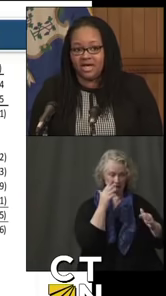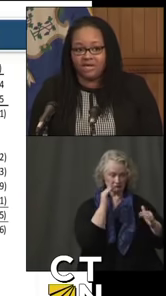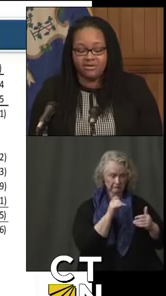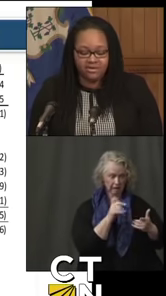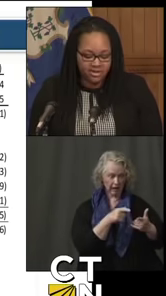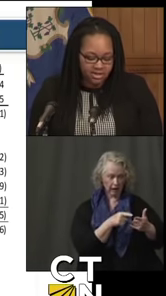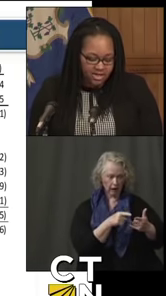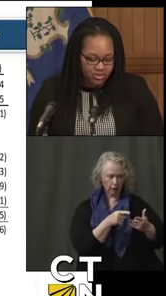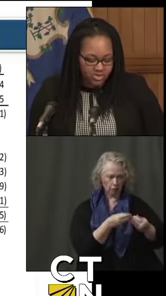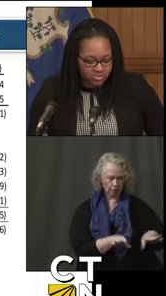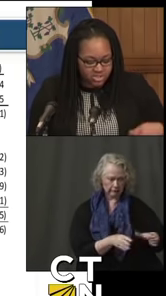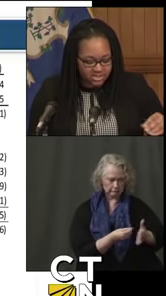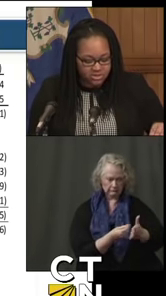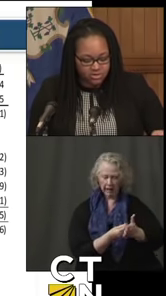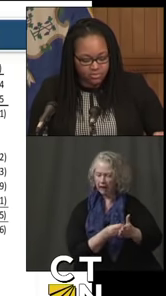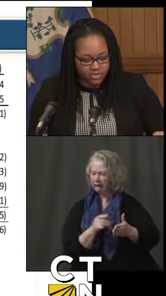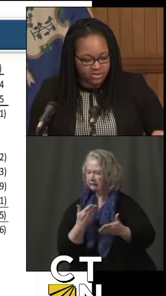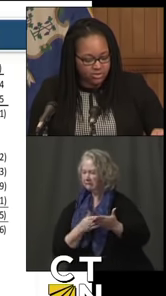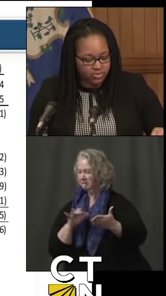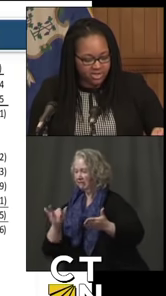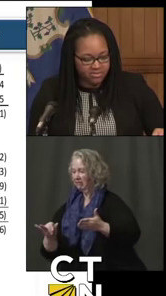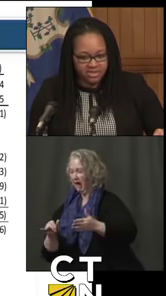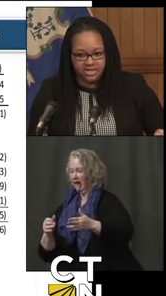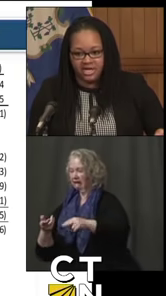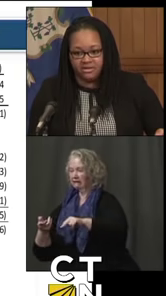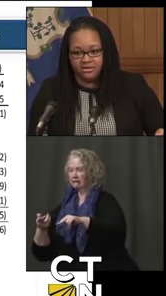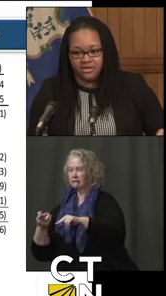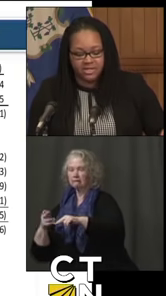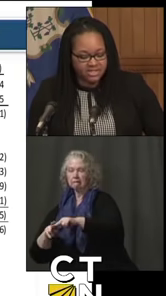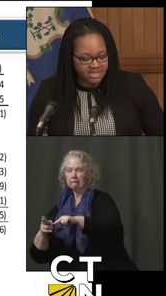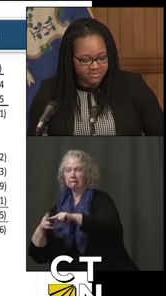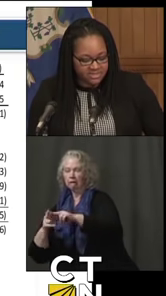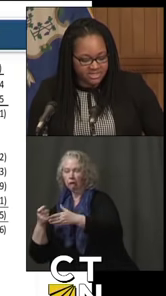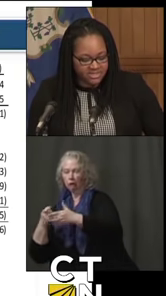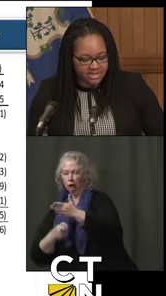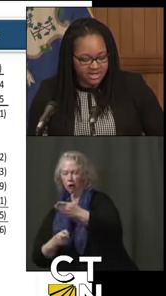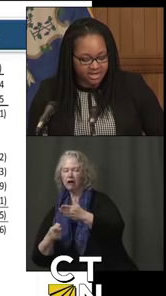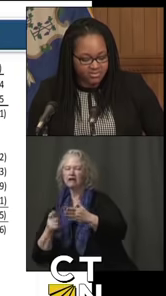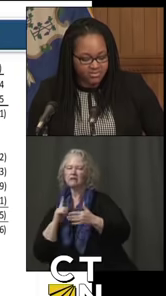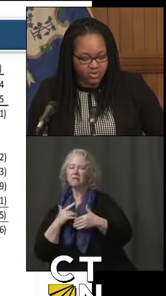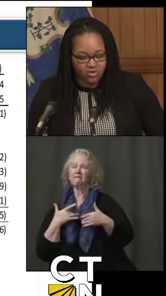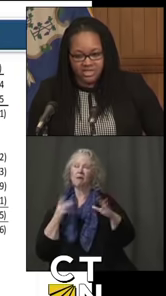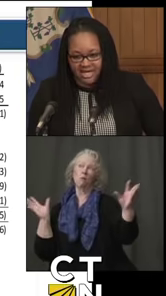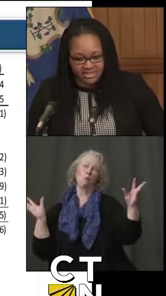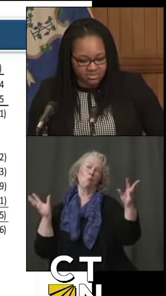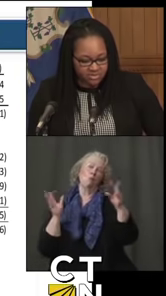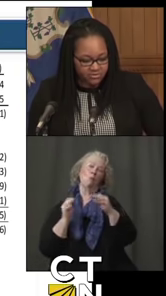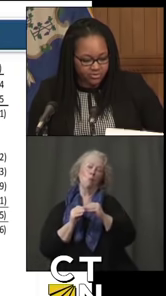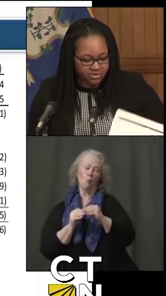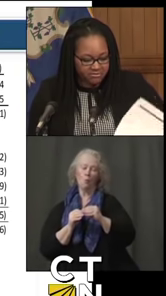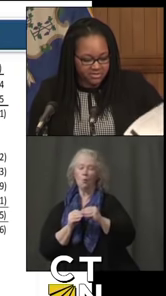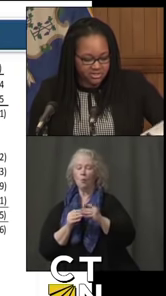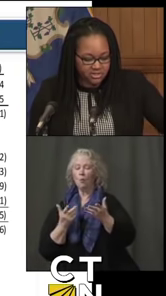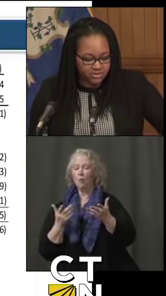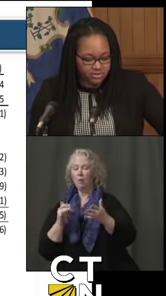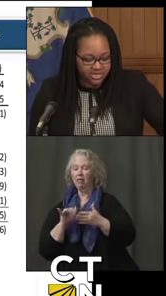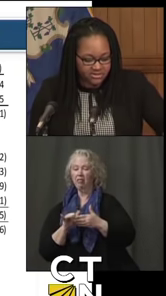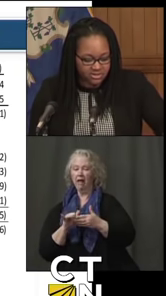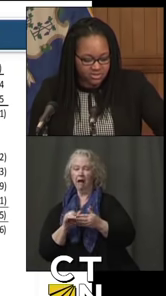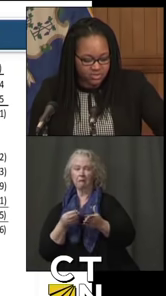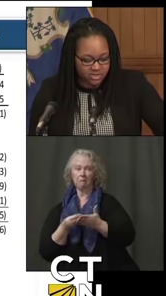come in higher, we project a $2.3 billion deficit early estimate for fiscal